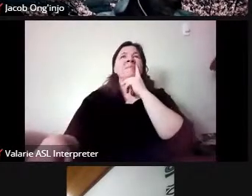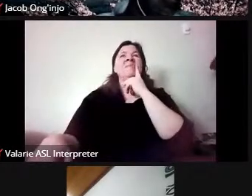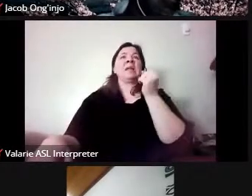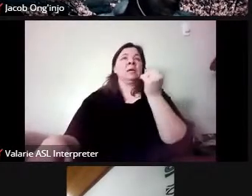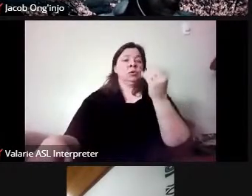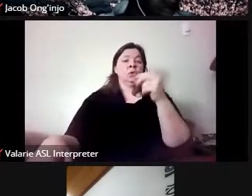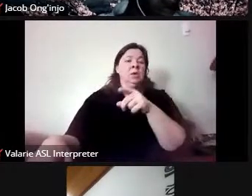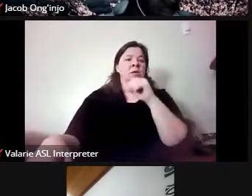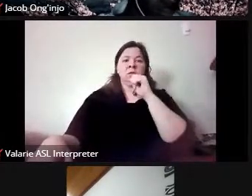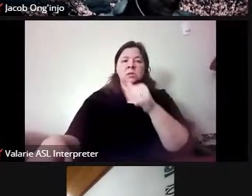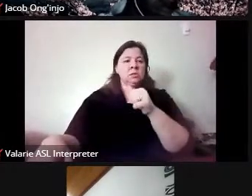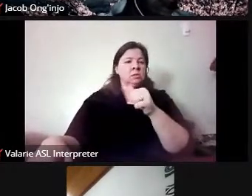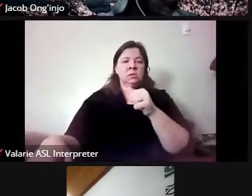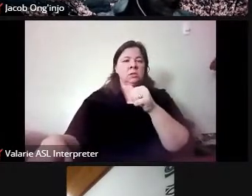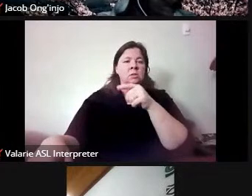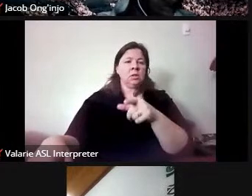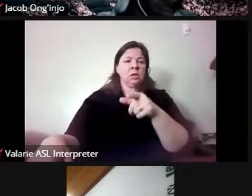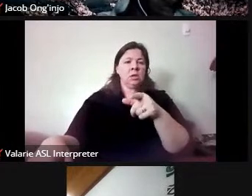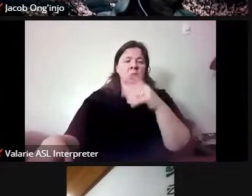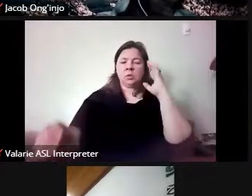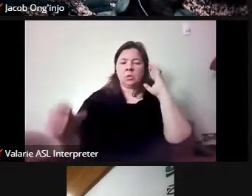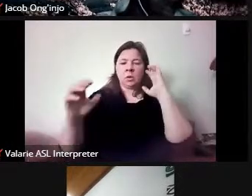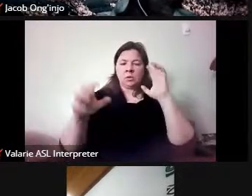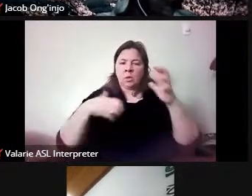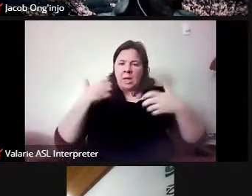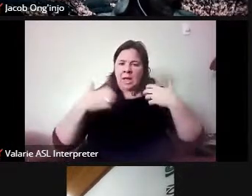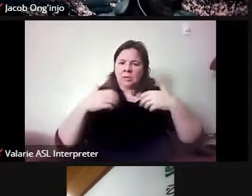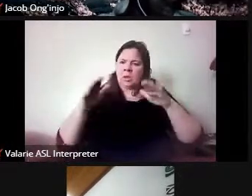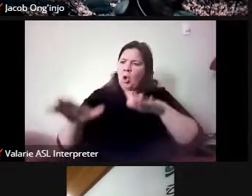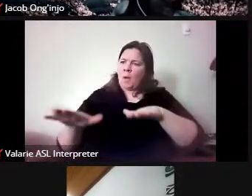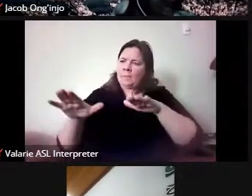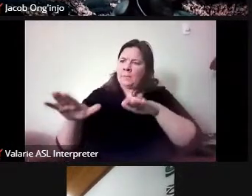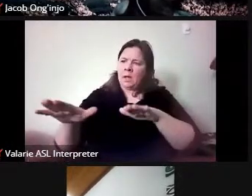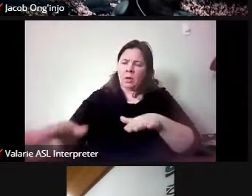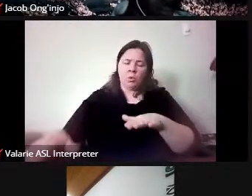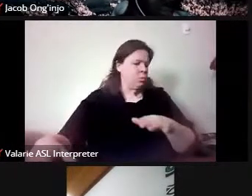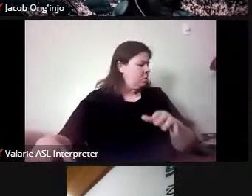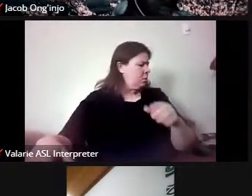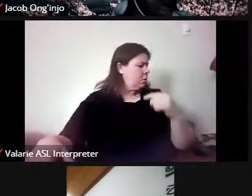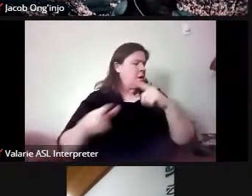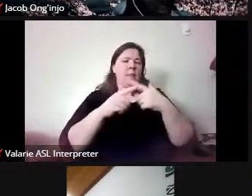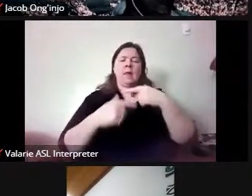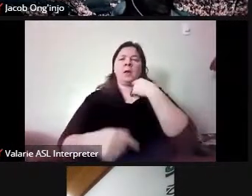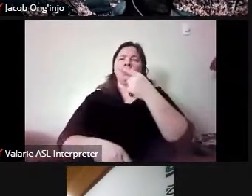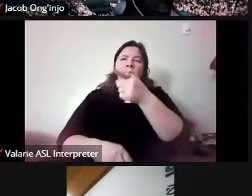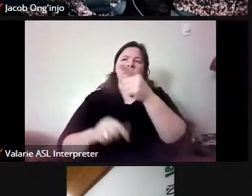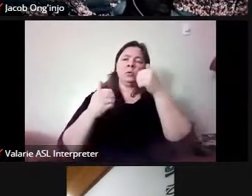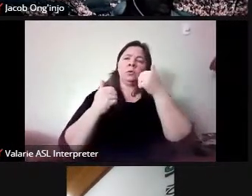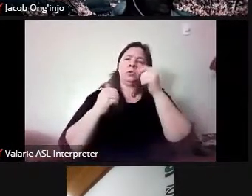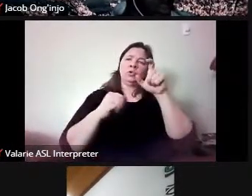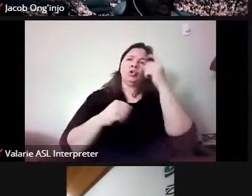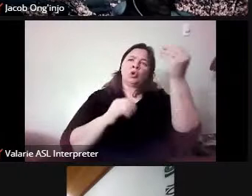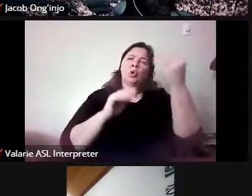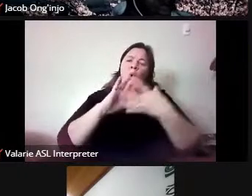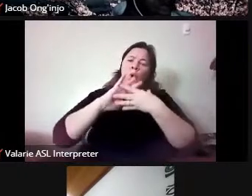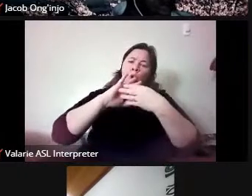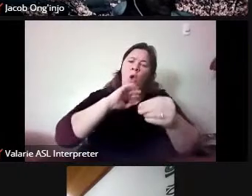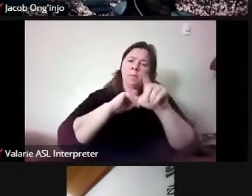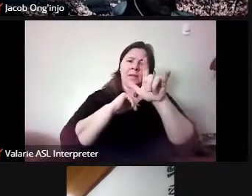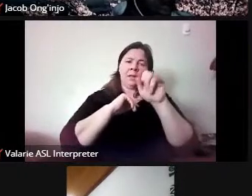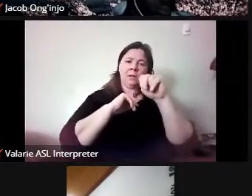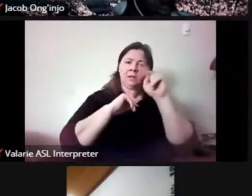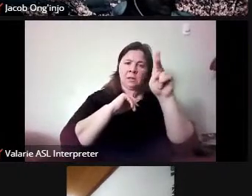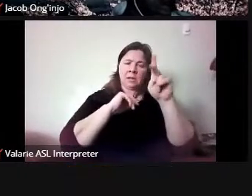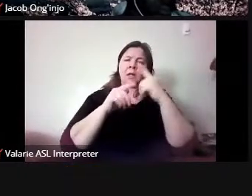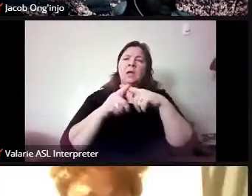he didn't. So he was so anxious. I told him to calm down. Then I told him that he should go to copy link